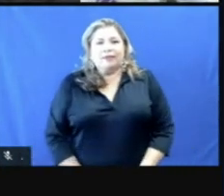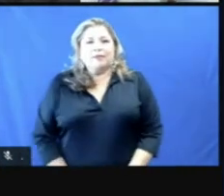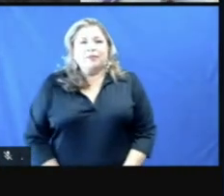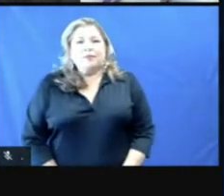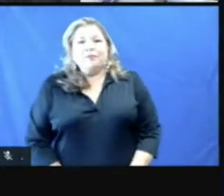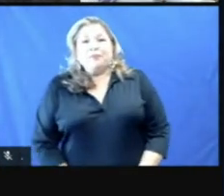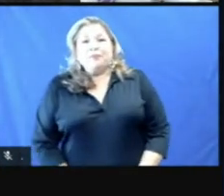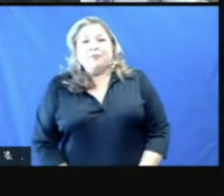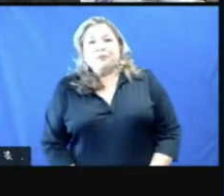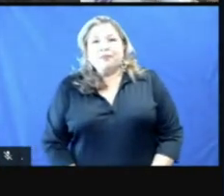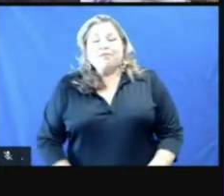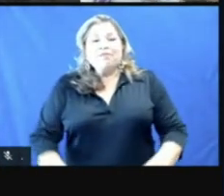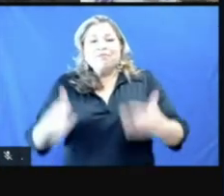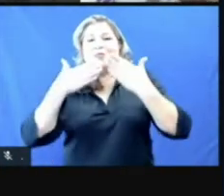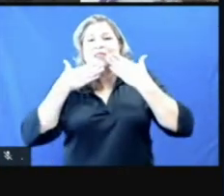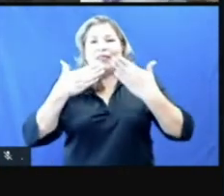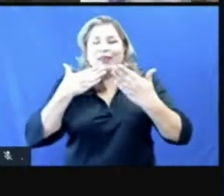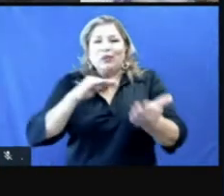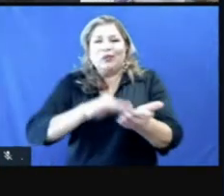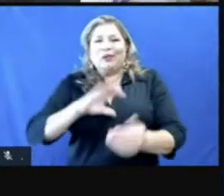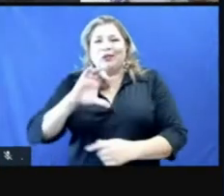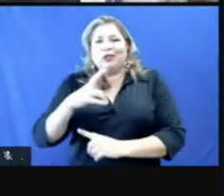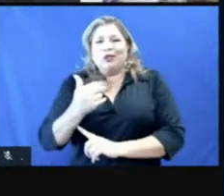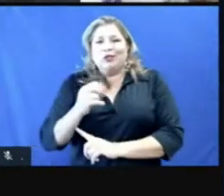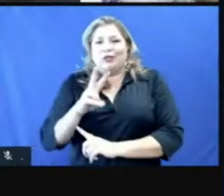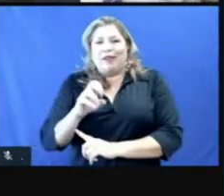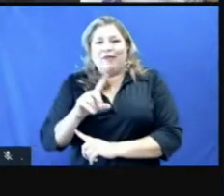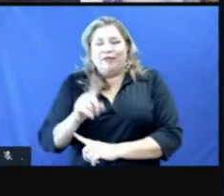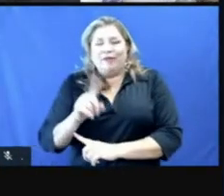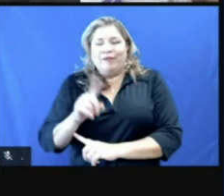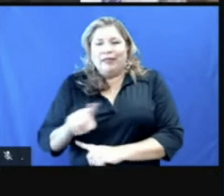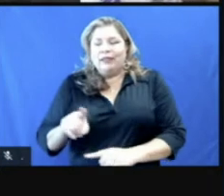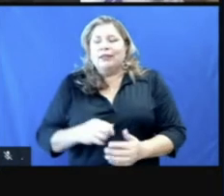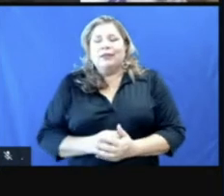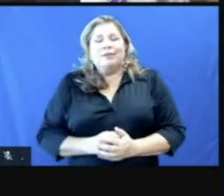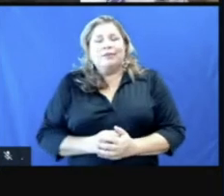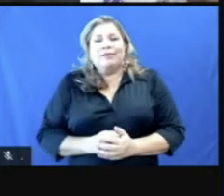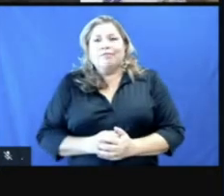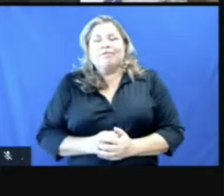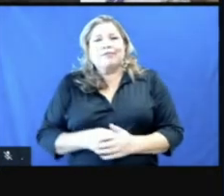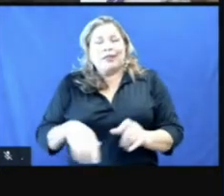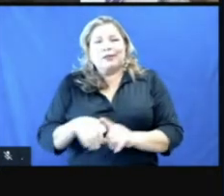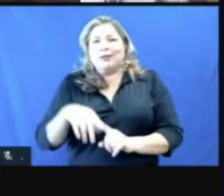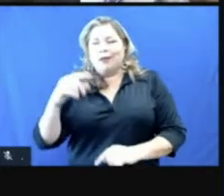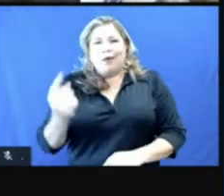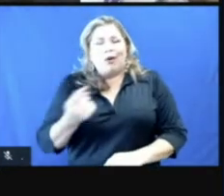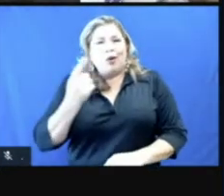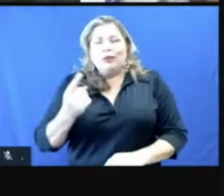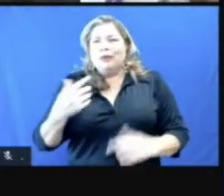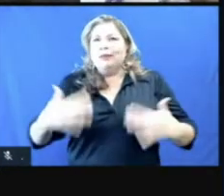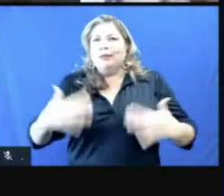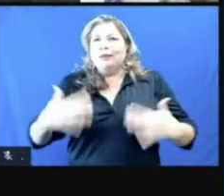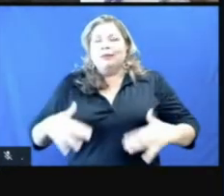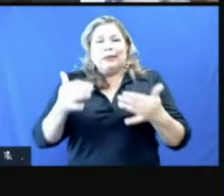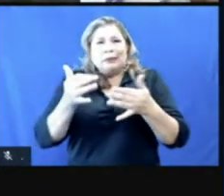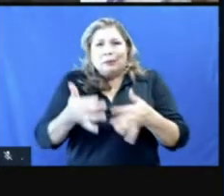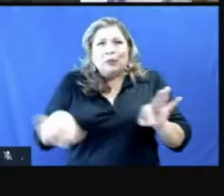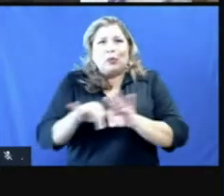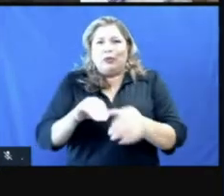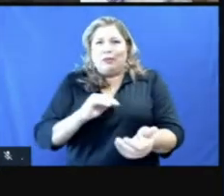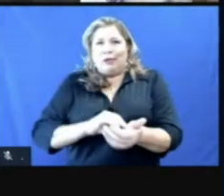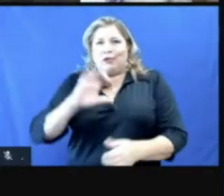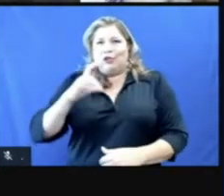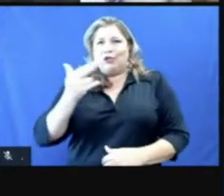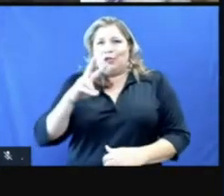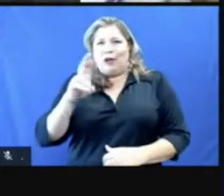Thank you, Dr. Chavez, and as always, so important to have Dr. Chavez as part of our team,